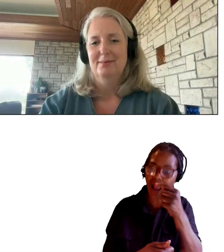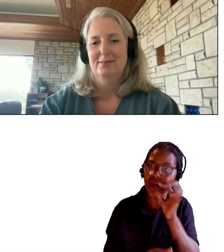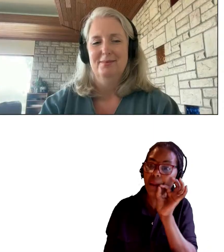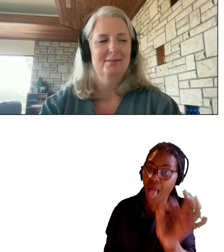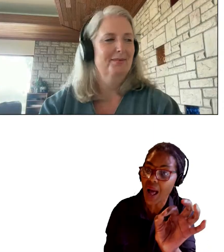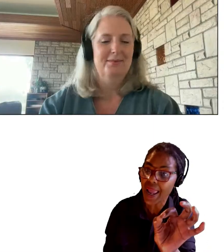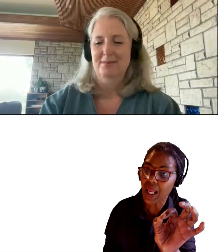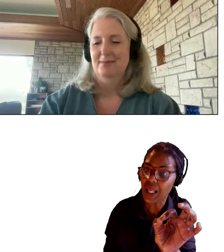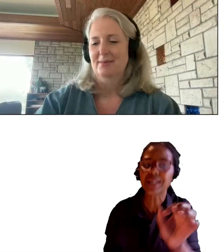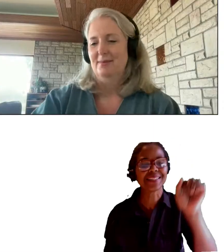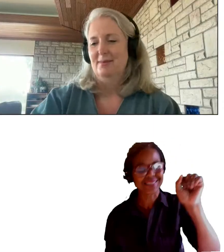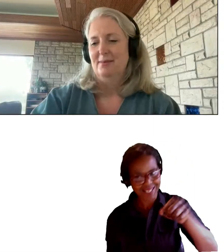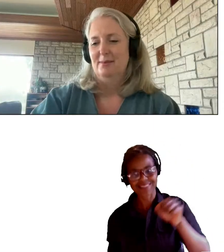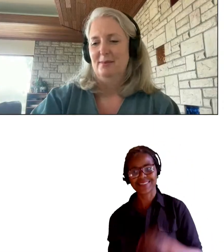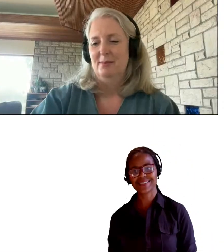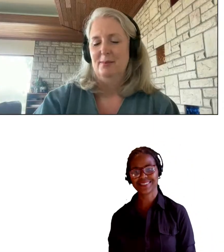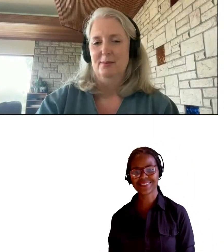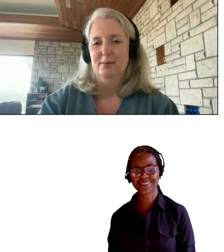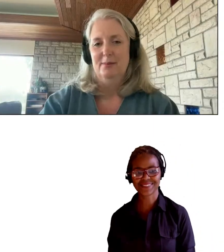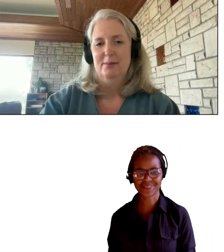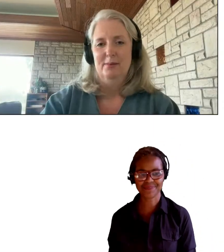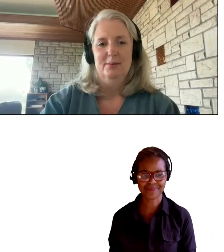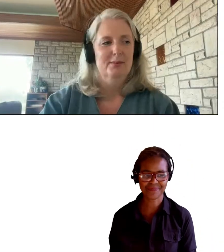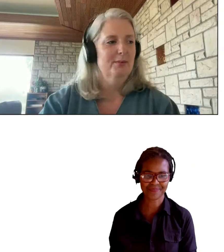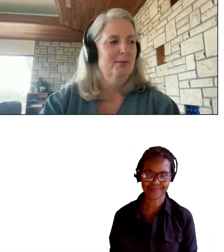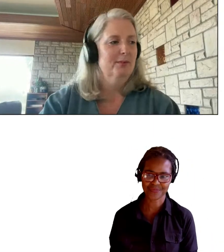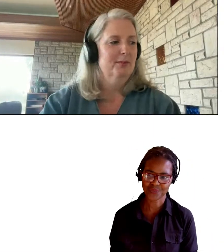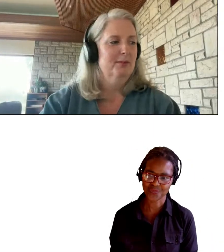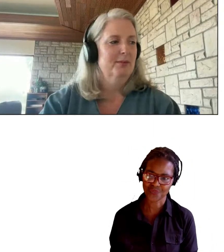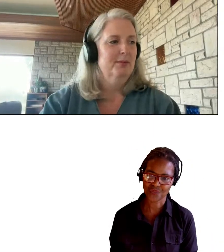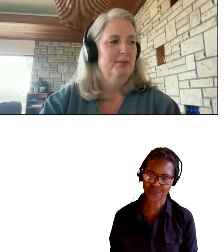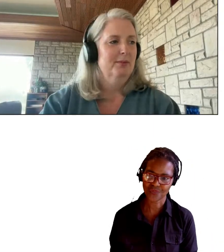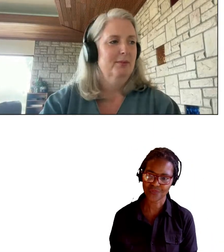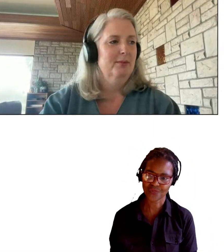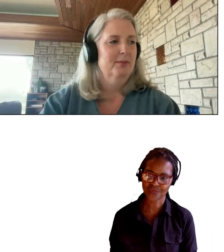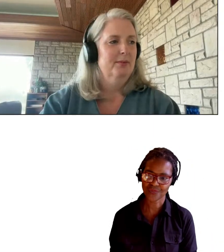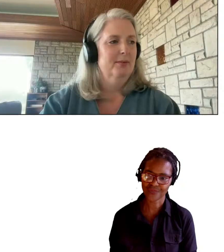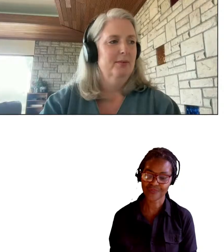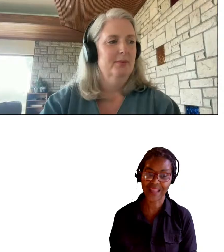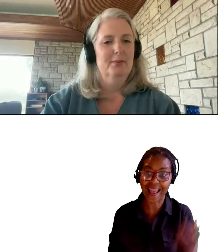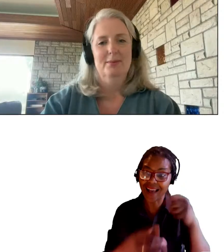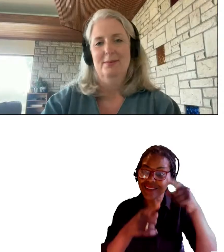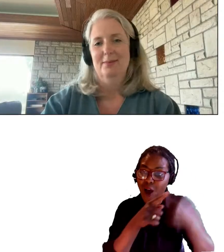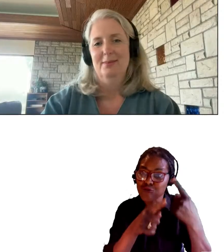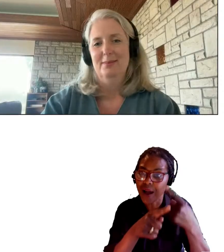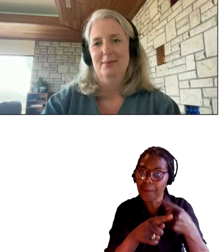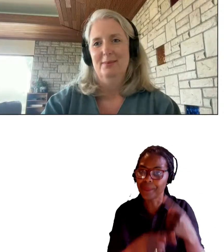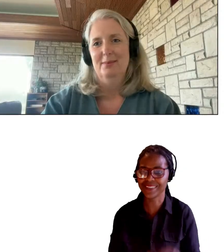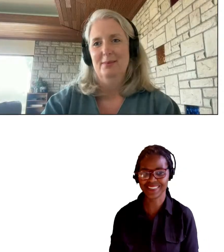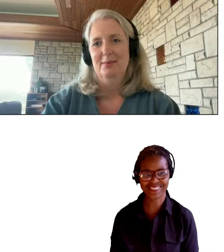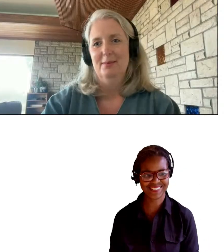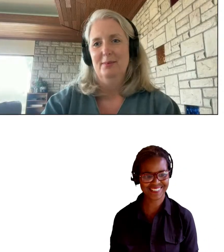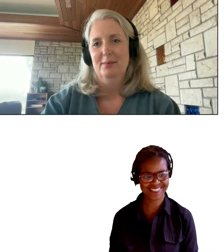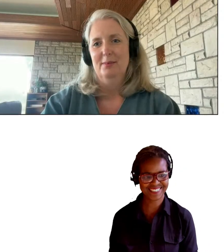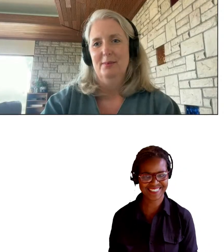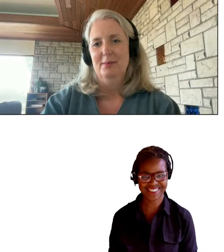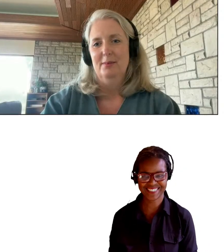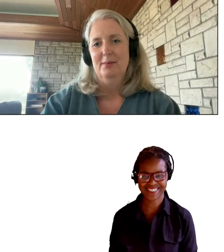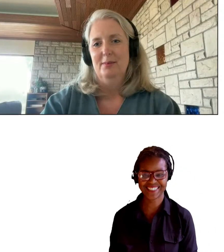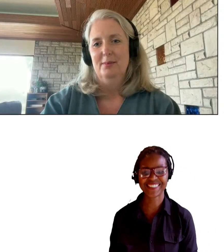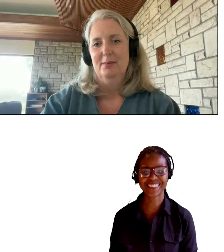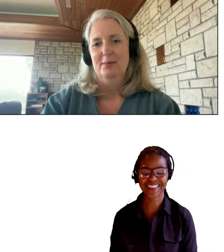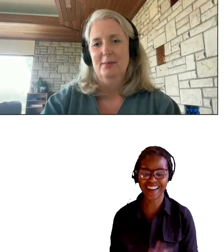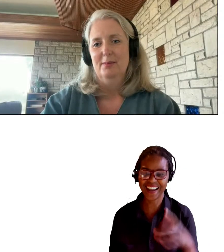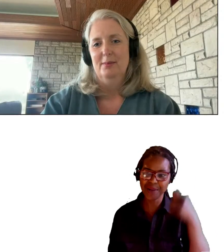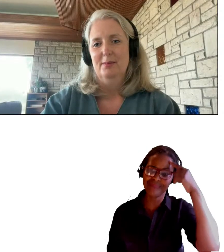and... All right, I think it was... You remembered? Great. ADHD in action, you know, access needs.